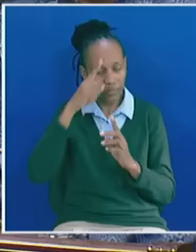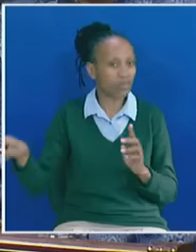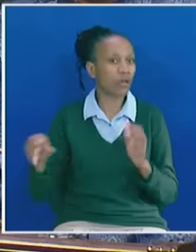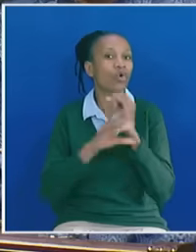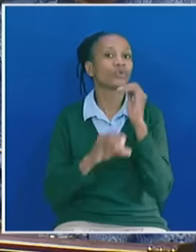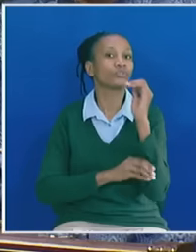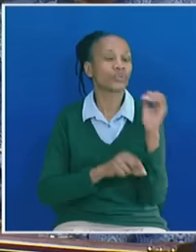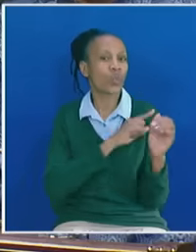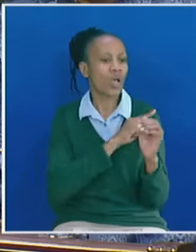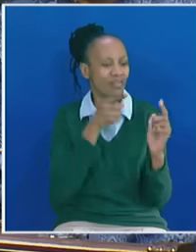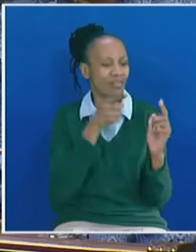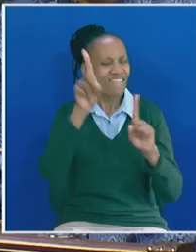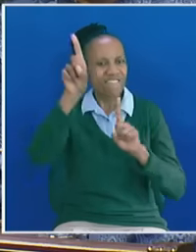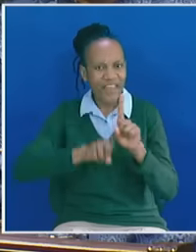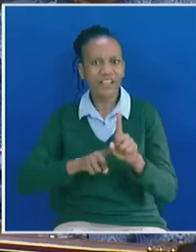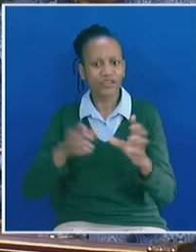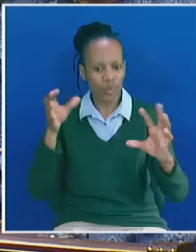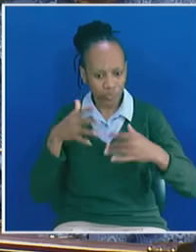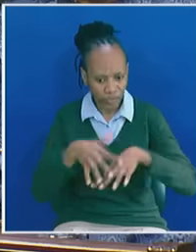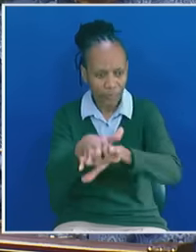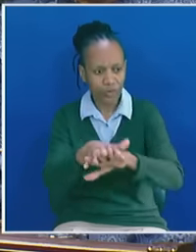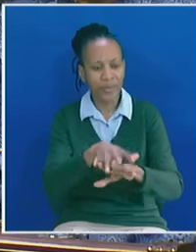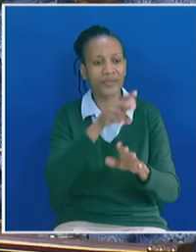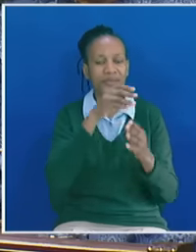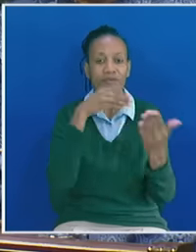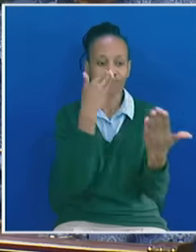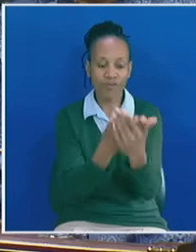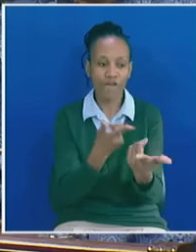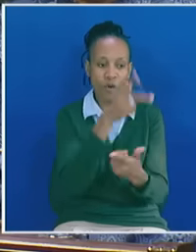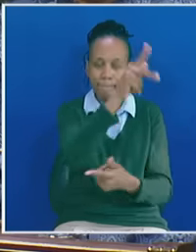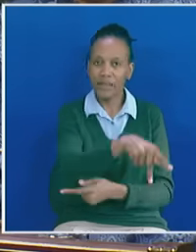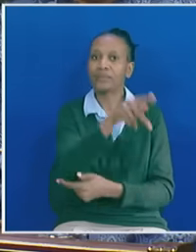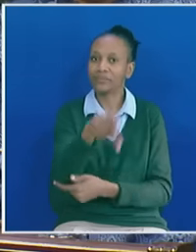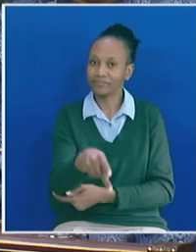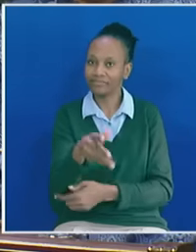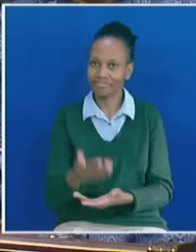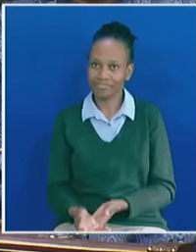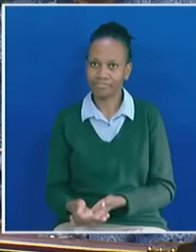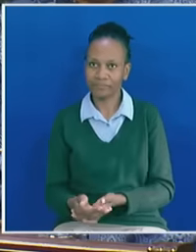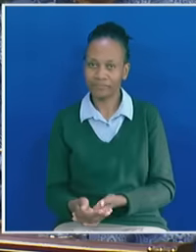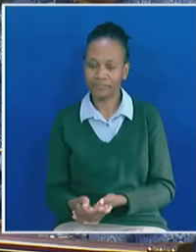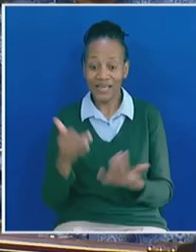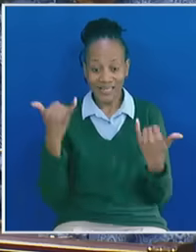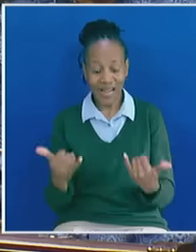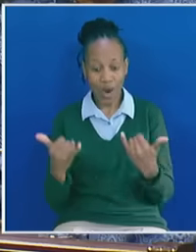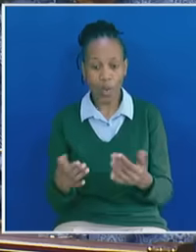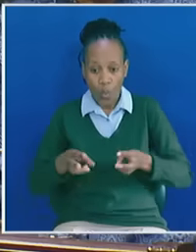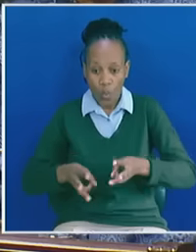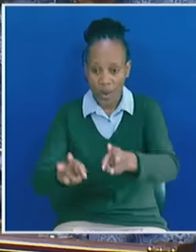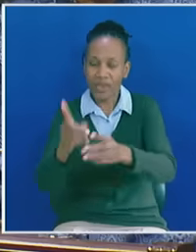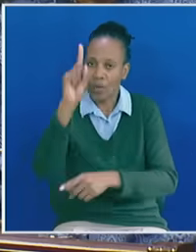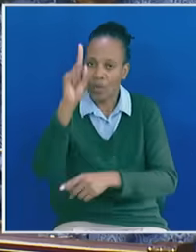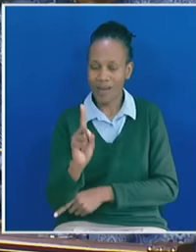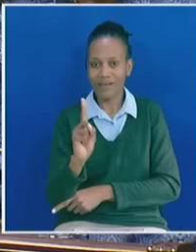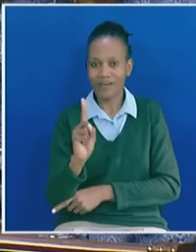comply with the remedial action as specified by the Public Protector. There is no other option, no other court of